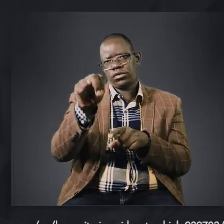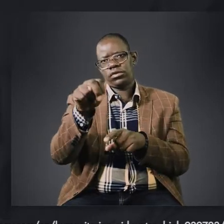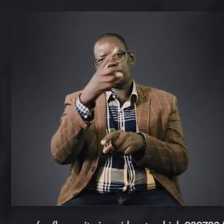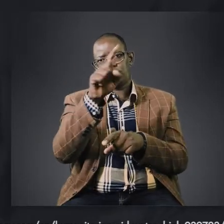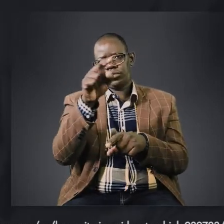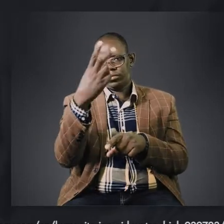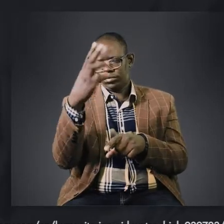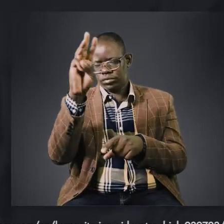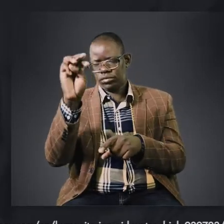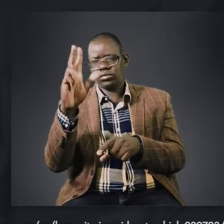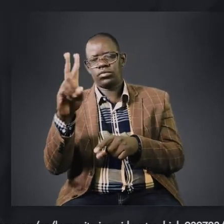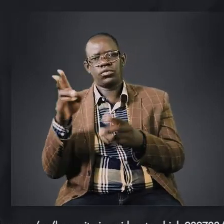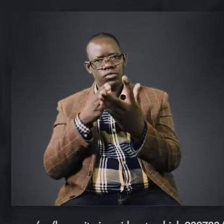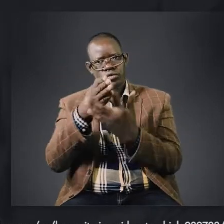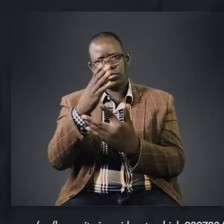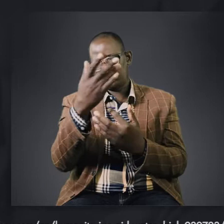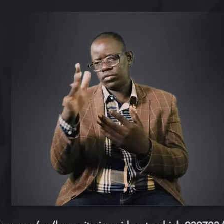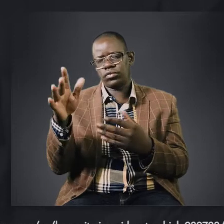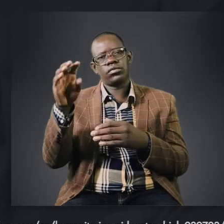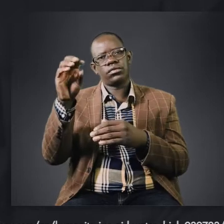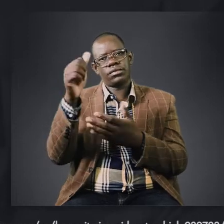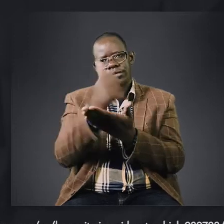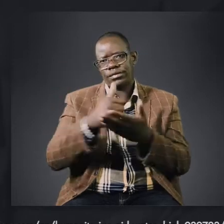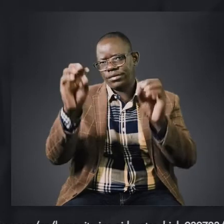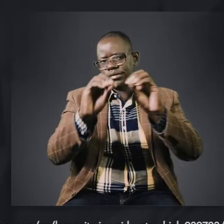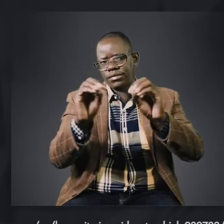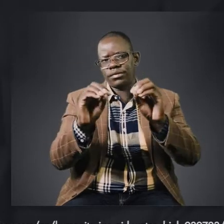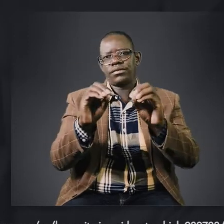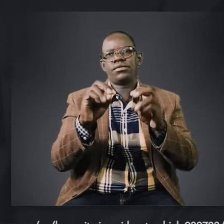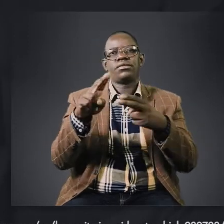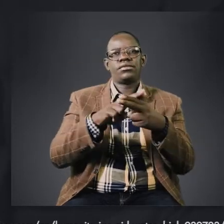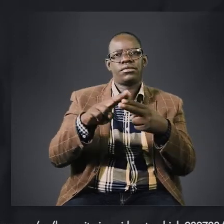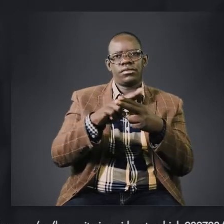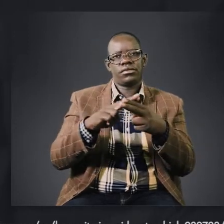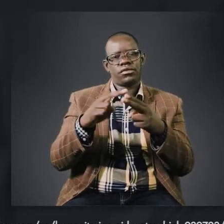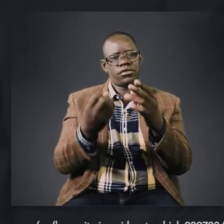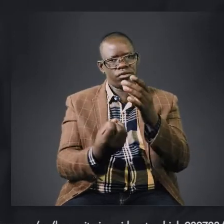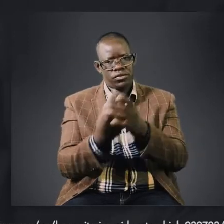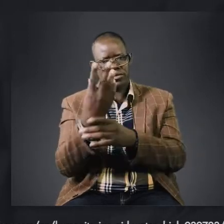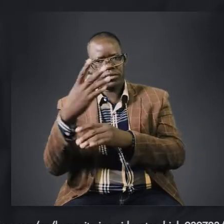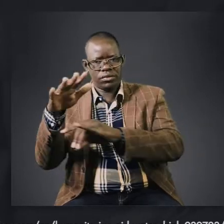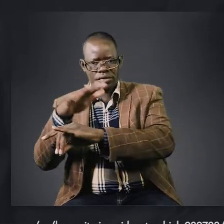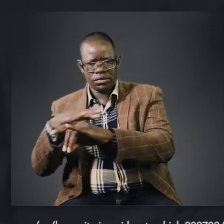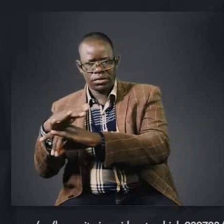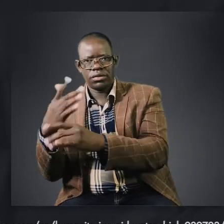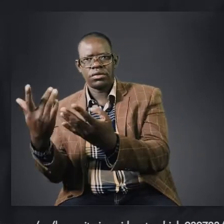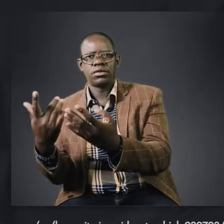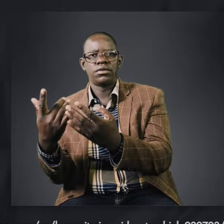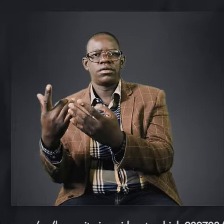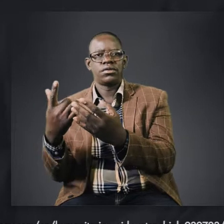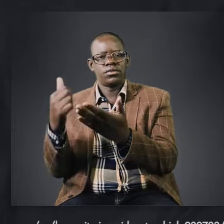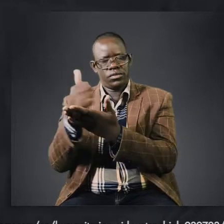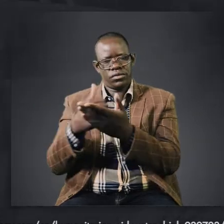1.2 billion people do not have access to clean, drinkable water. Water that is used for growing crops and for livestock might not be safe